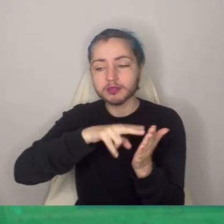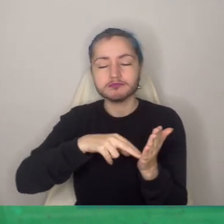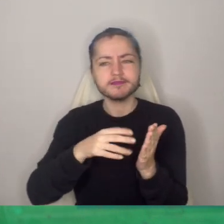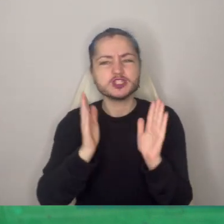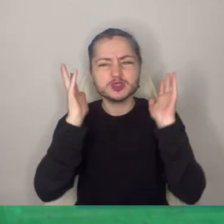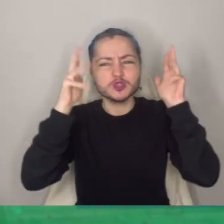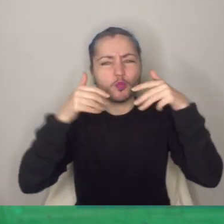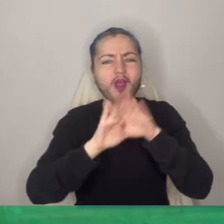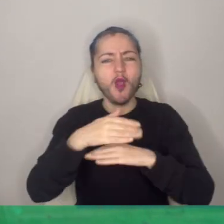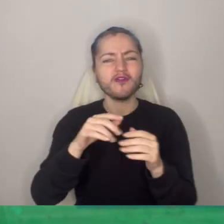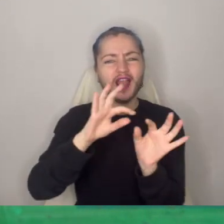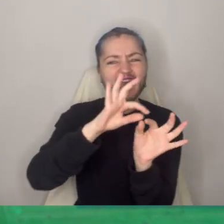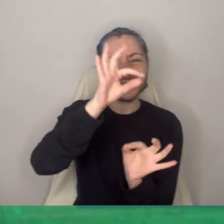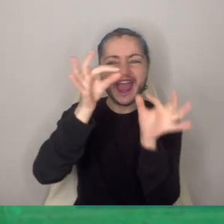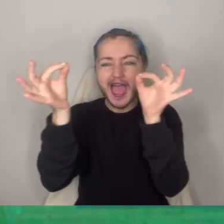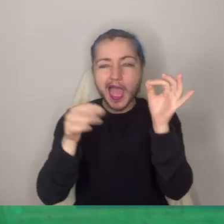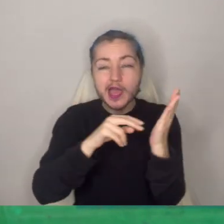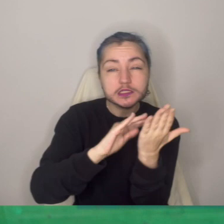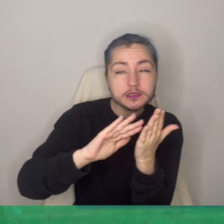right up to the edges because